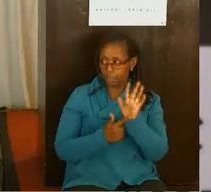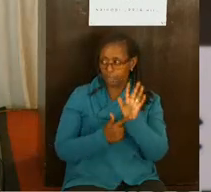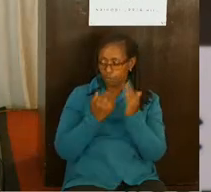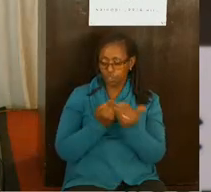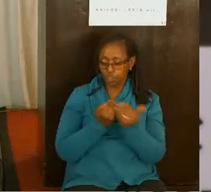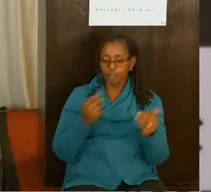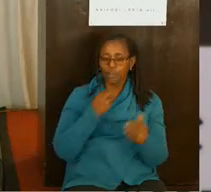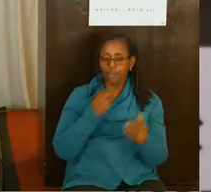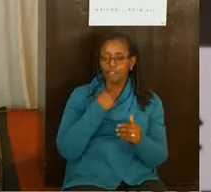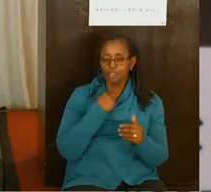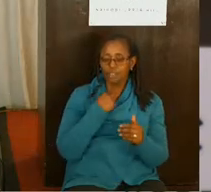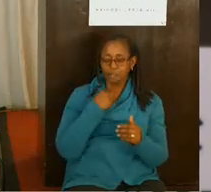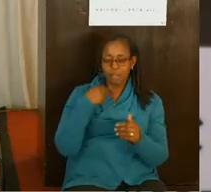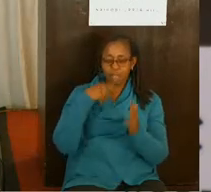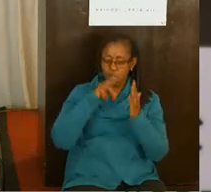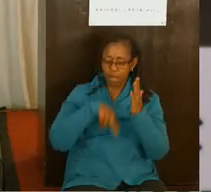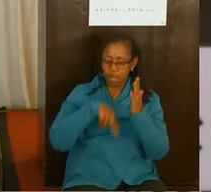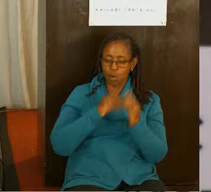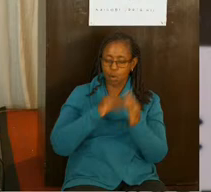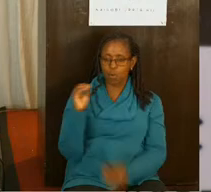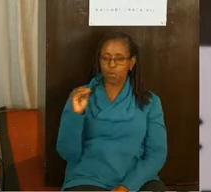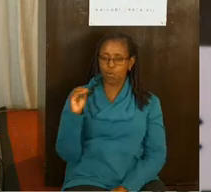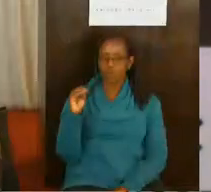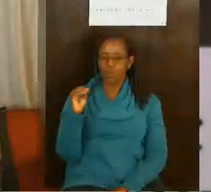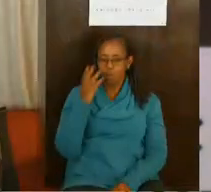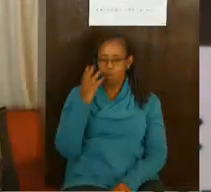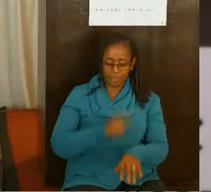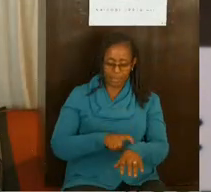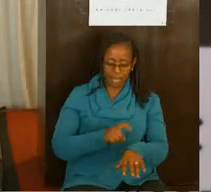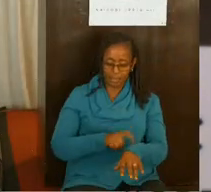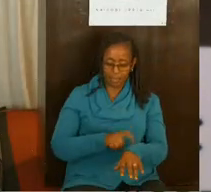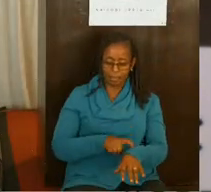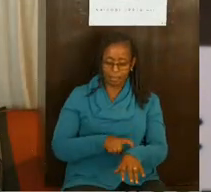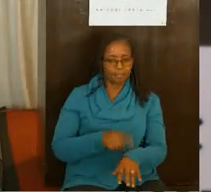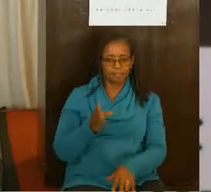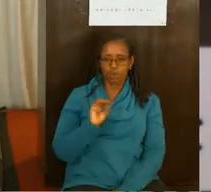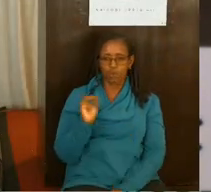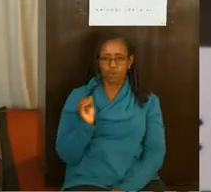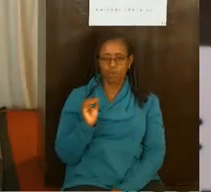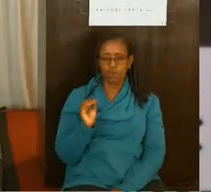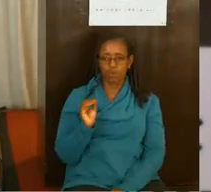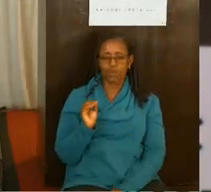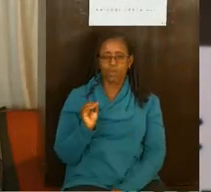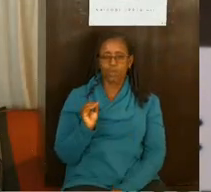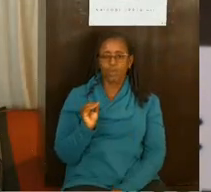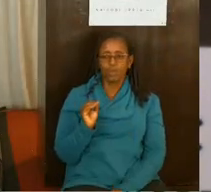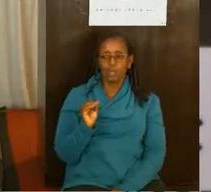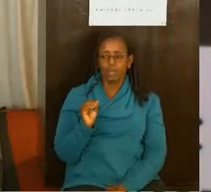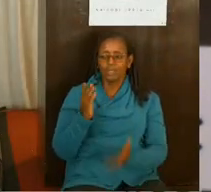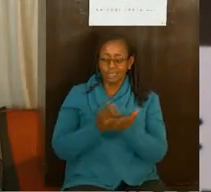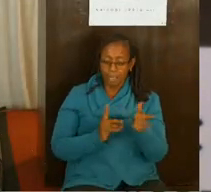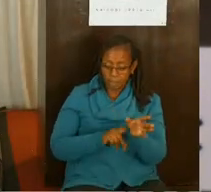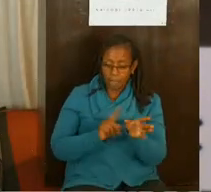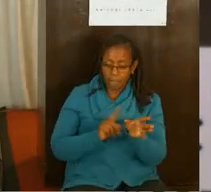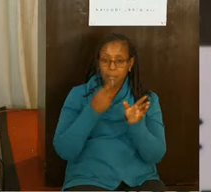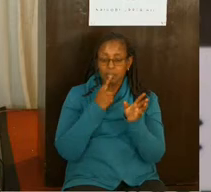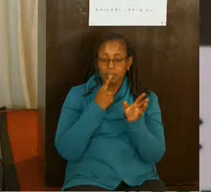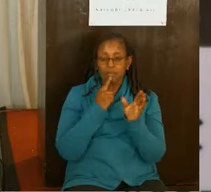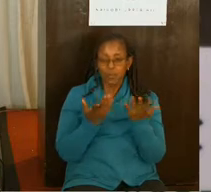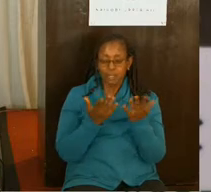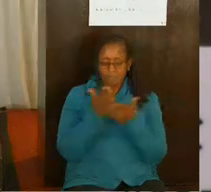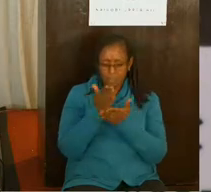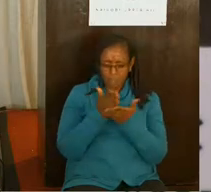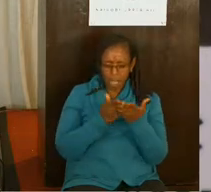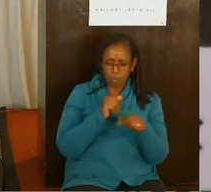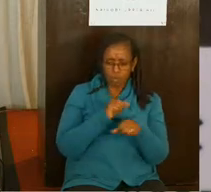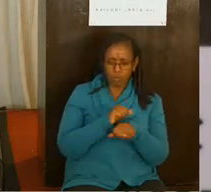voices which I will not read in the interest of time but it really describes sometimes I'd say some of our